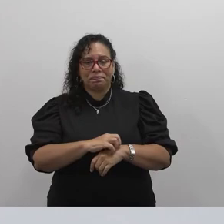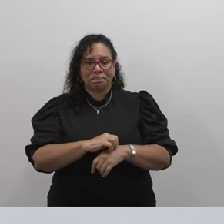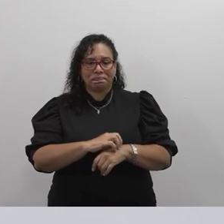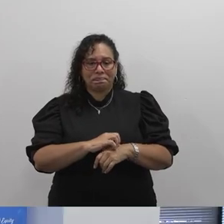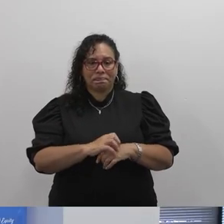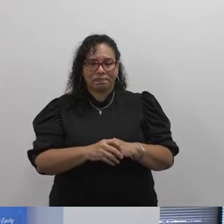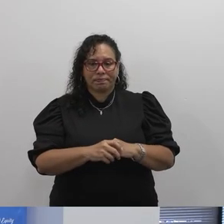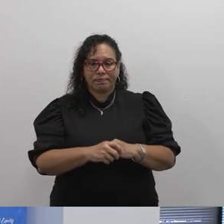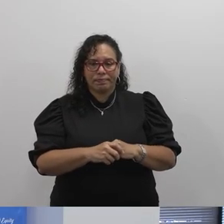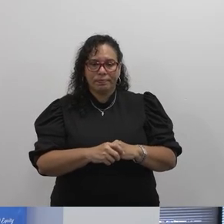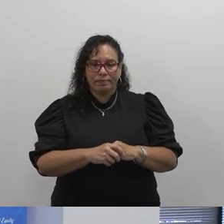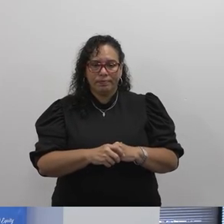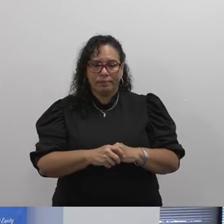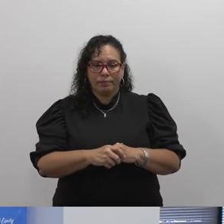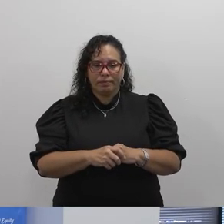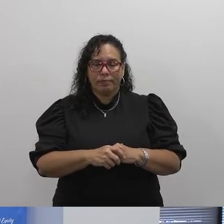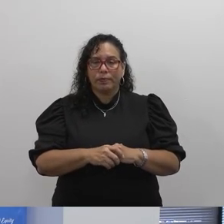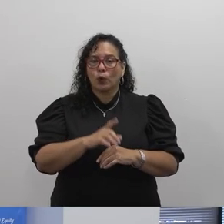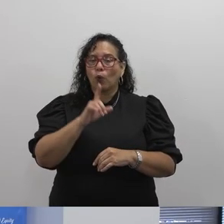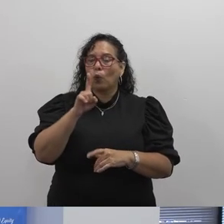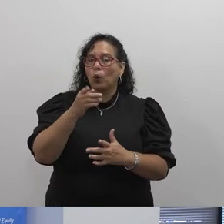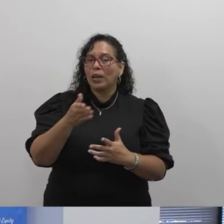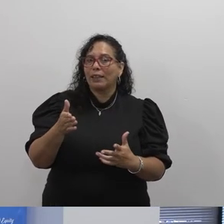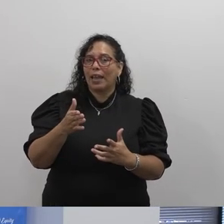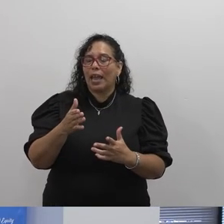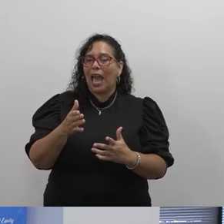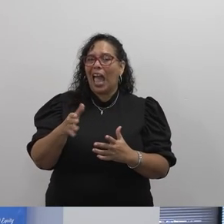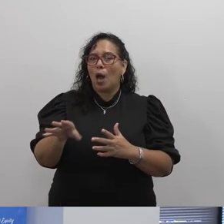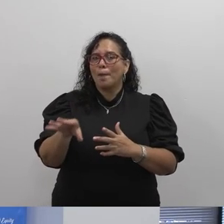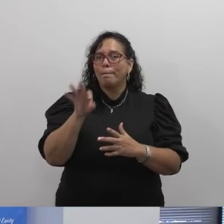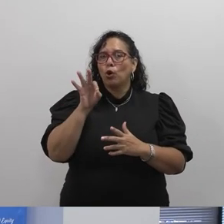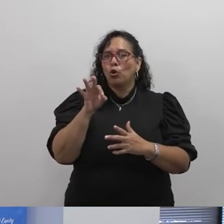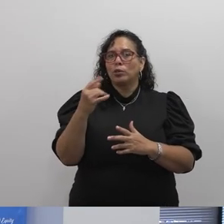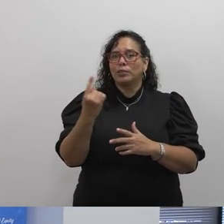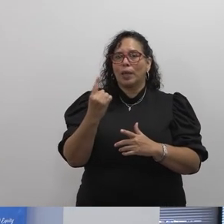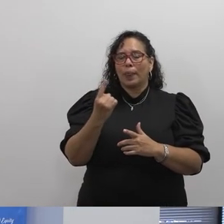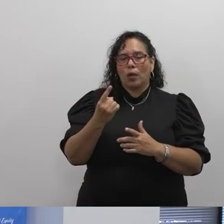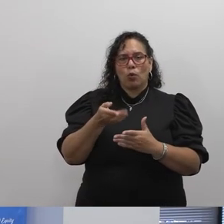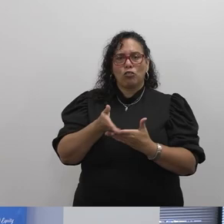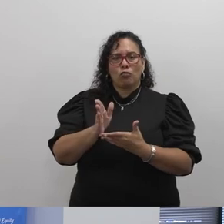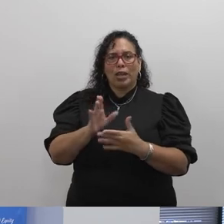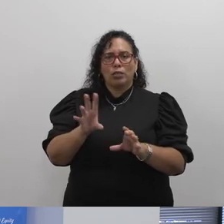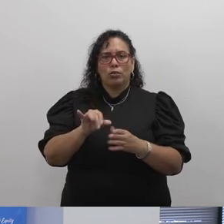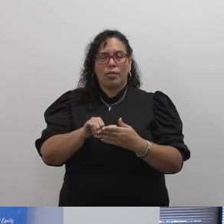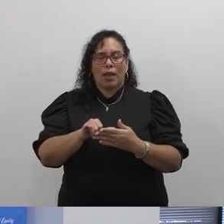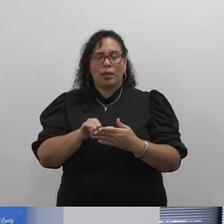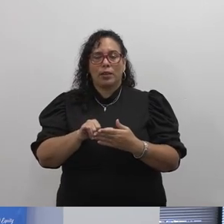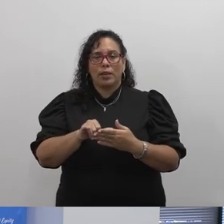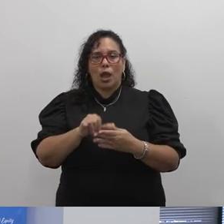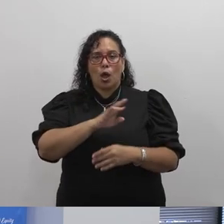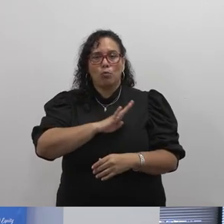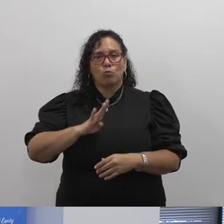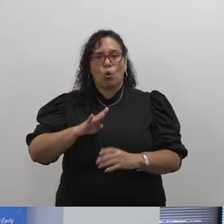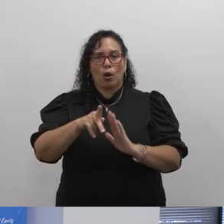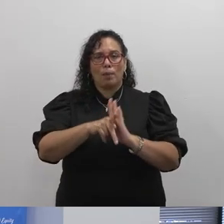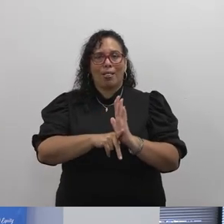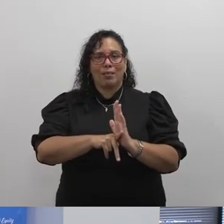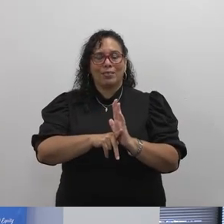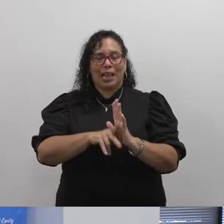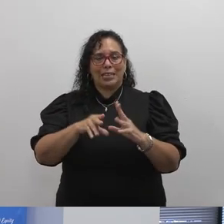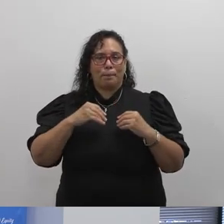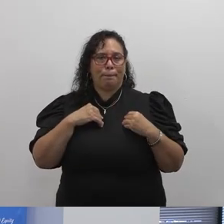thing, and you're talking about how we would pull something, which we would always have the right to be able to pull something, a board policy adoption.